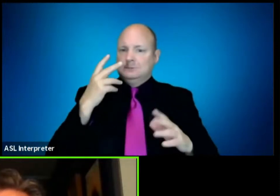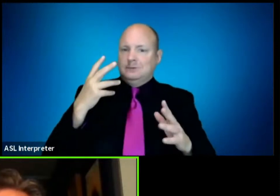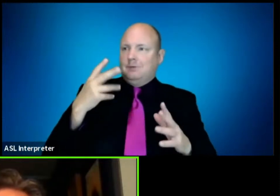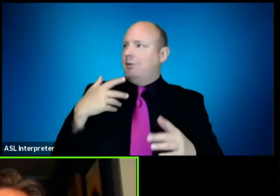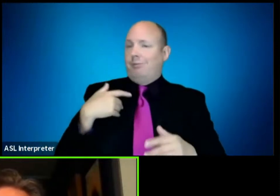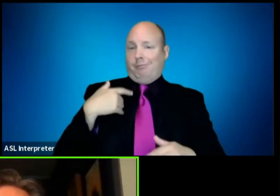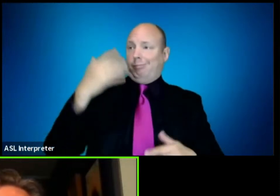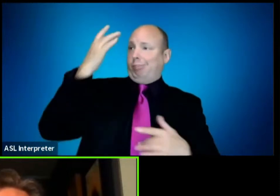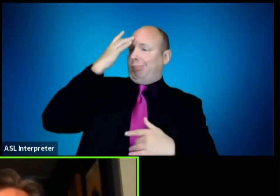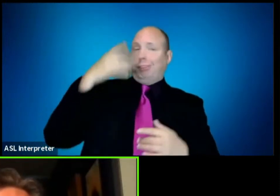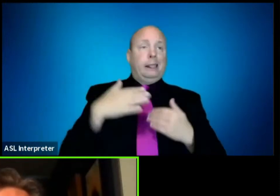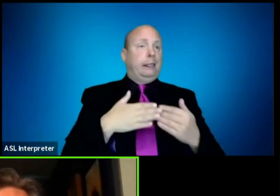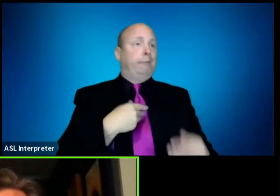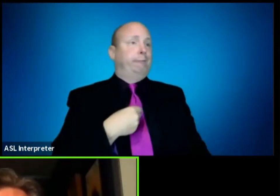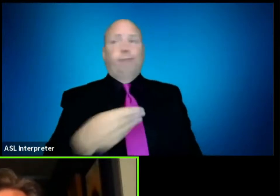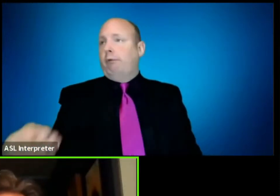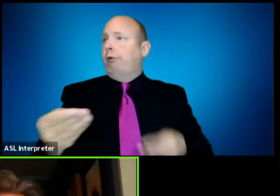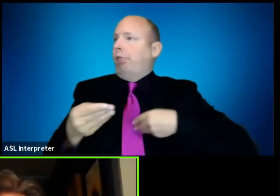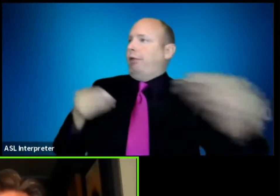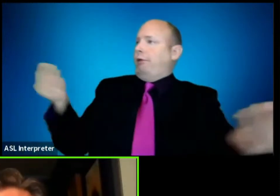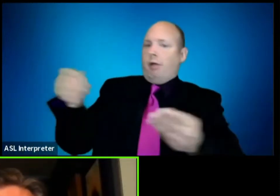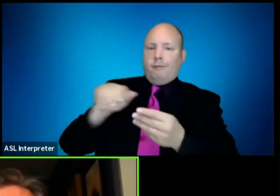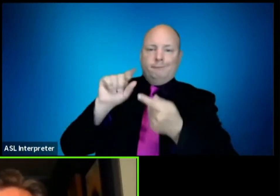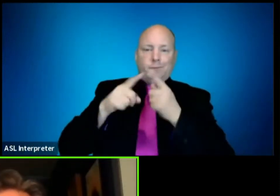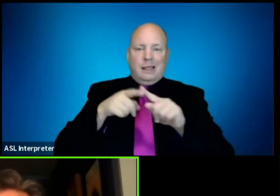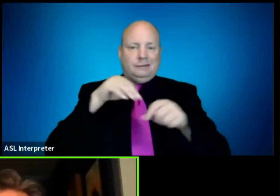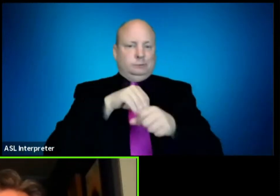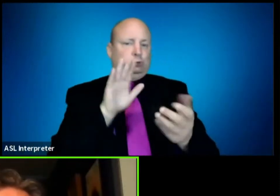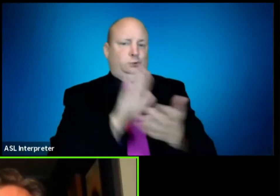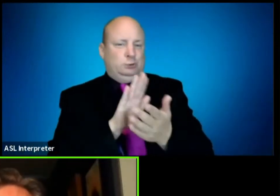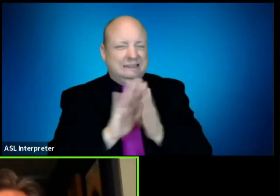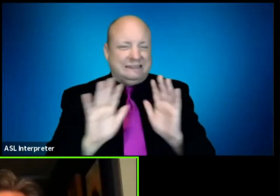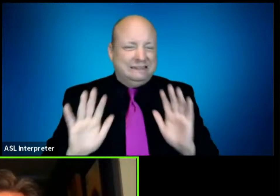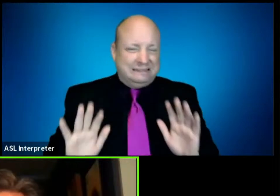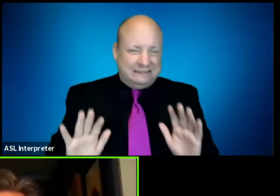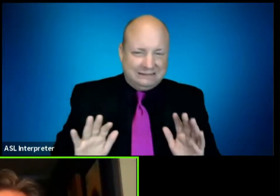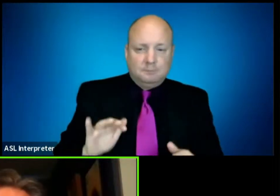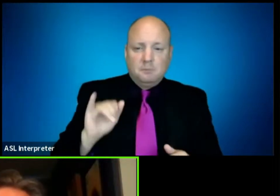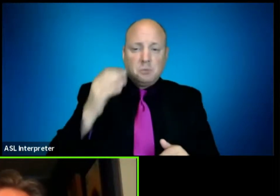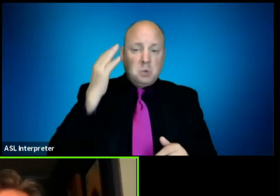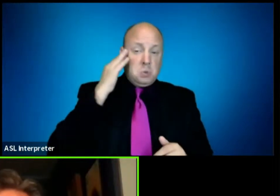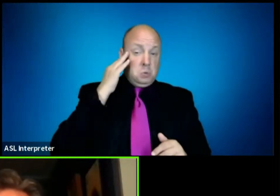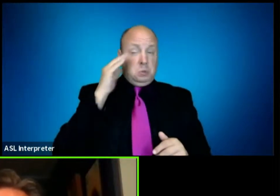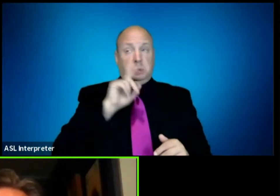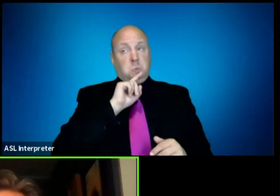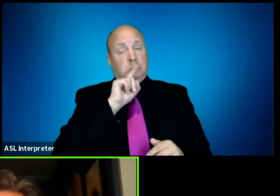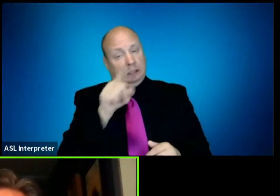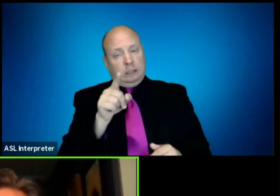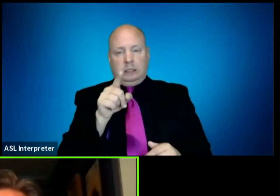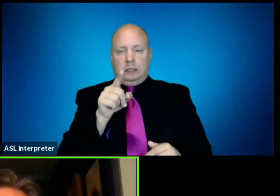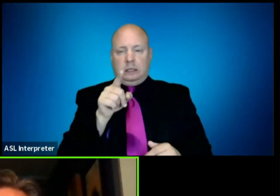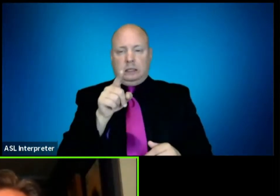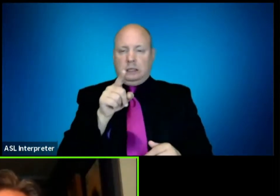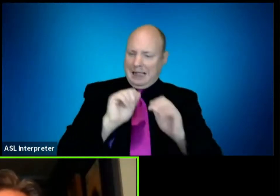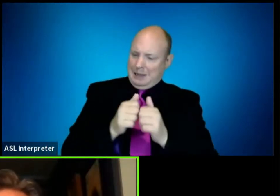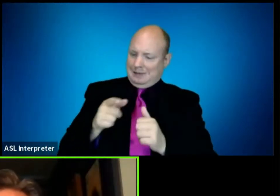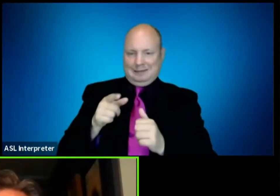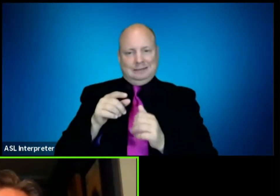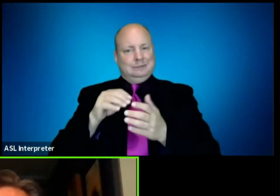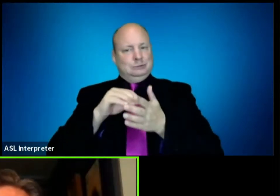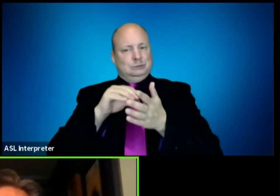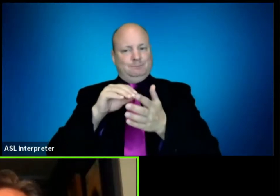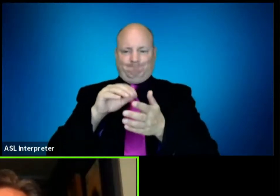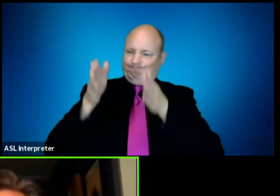to schools. We know how critically important it is to have students in desks, in classrooms, in front of talented